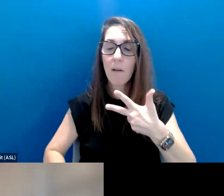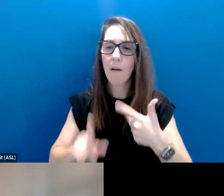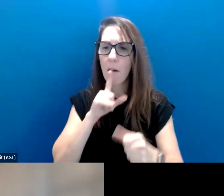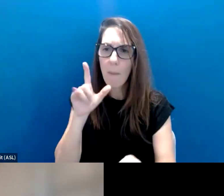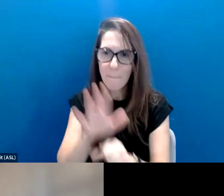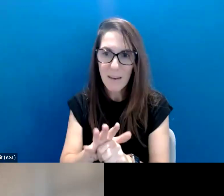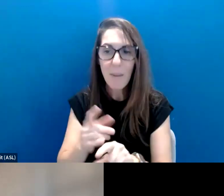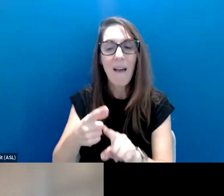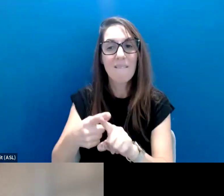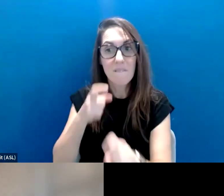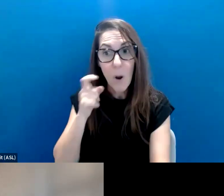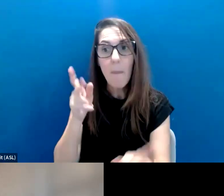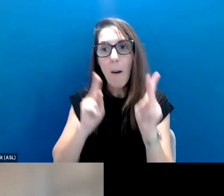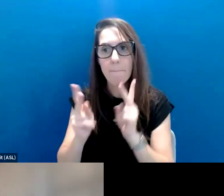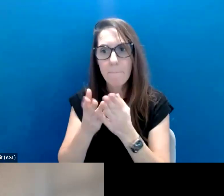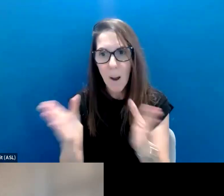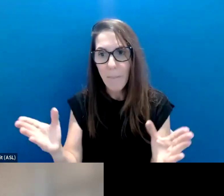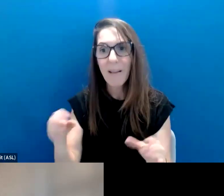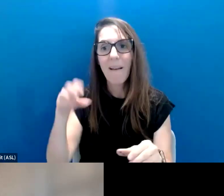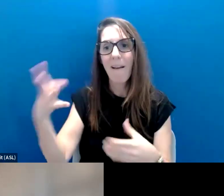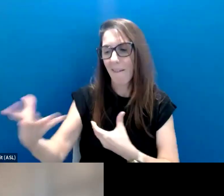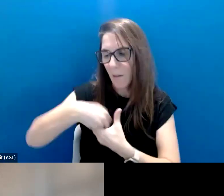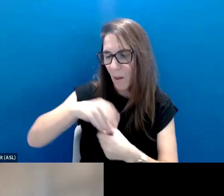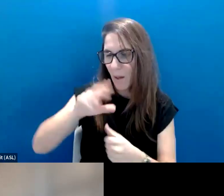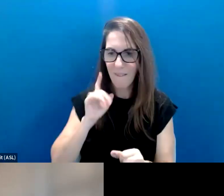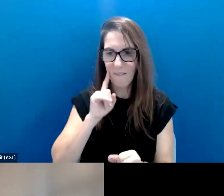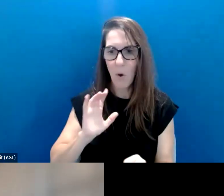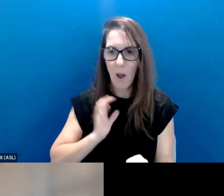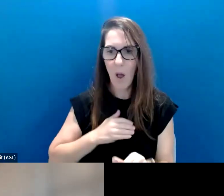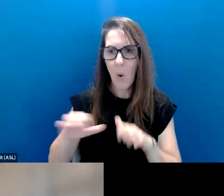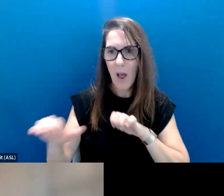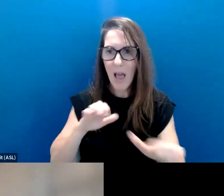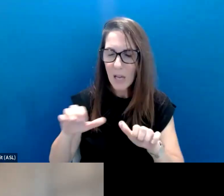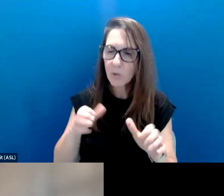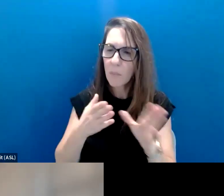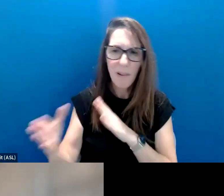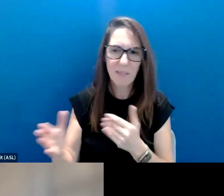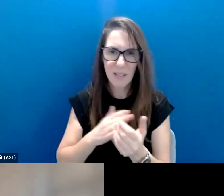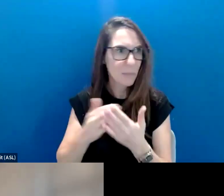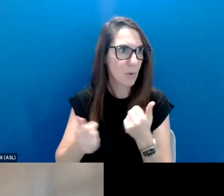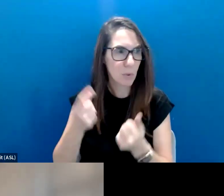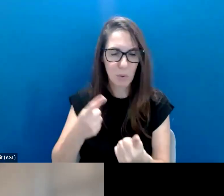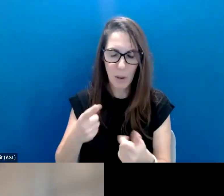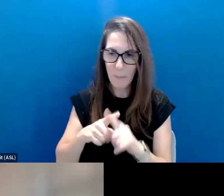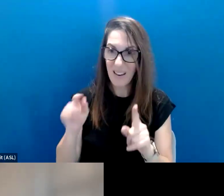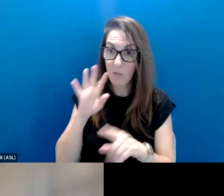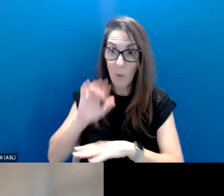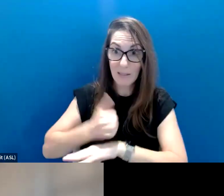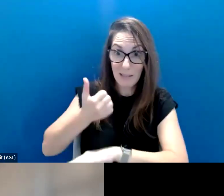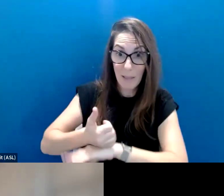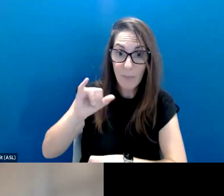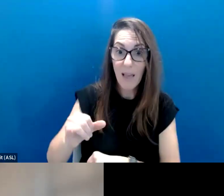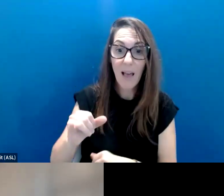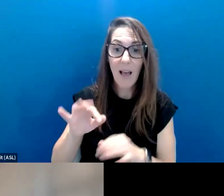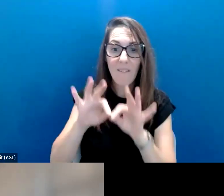commitments from the public in our action plan, or whatever it's going to be? Maybe it's just the top 1, but if we set up this framework for idea